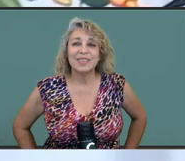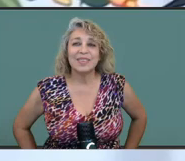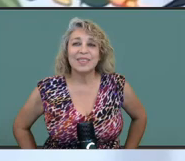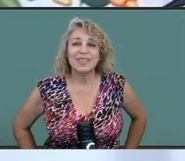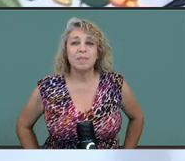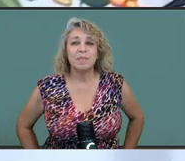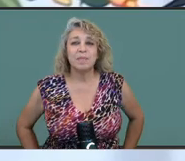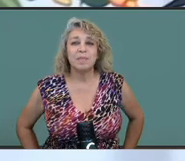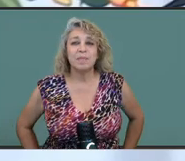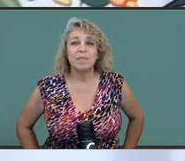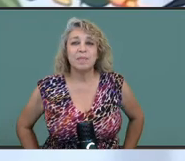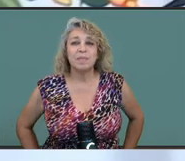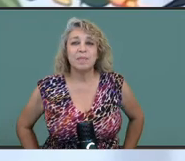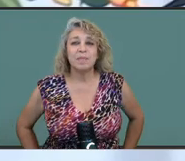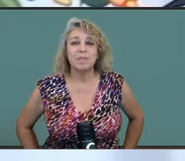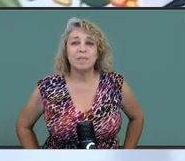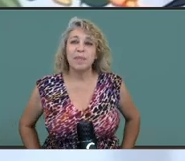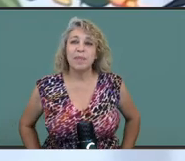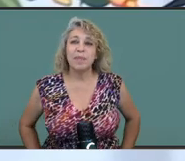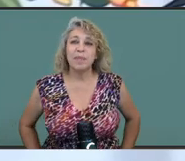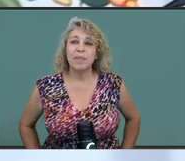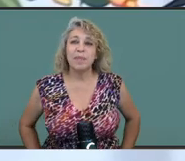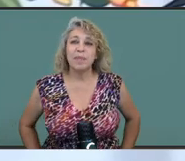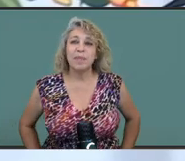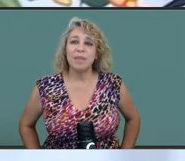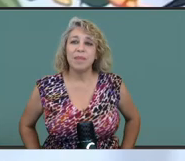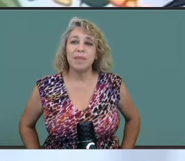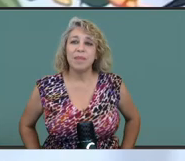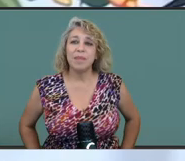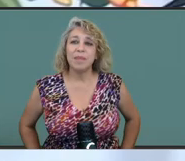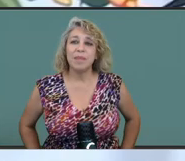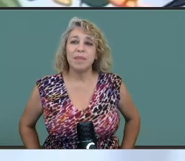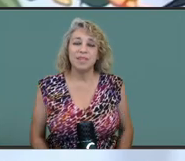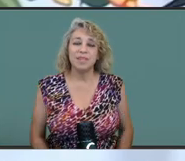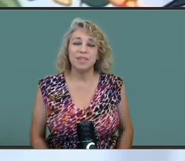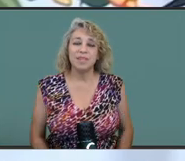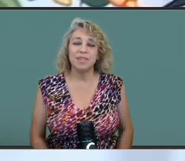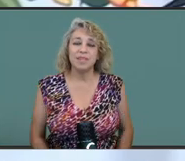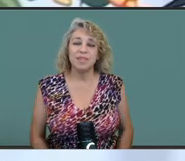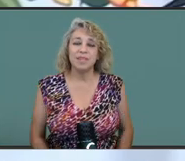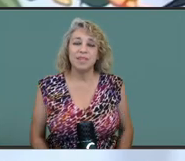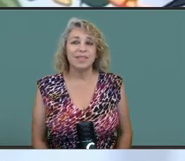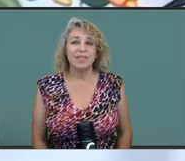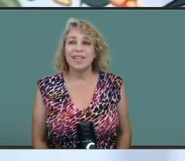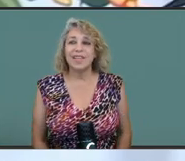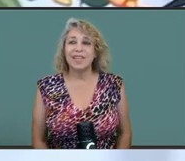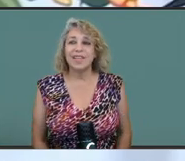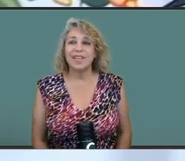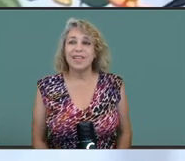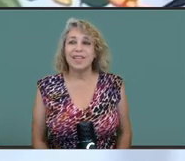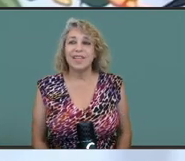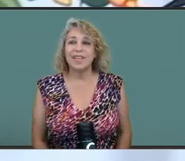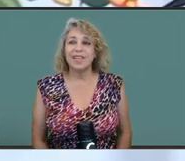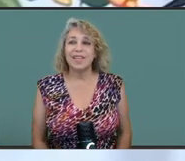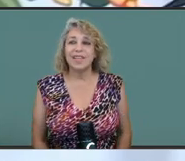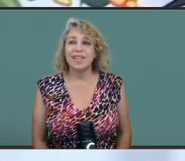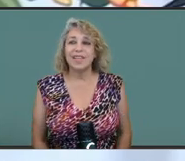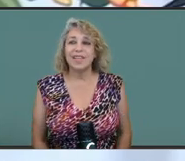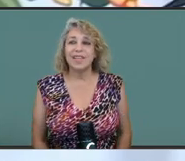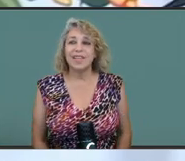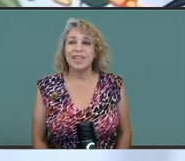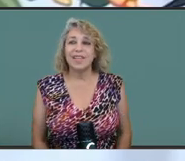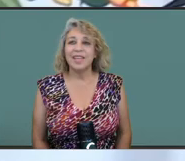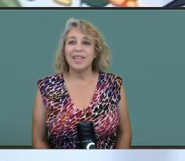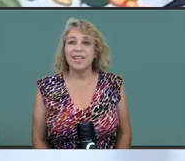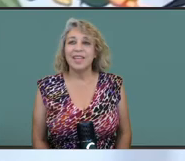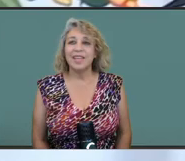being used to benefit the people, and the finances that are going out to the people, the education,